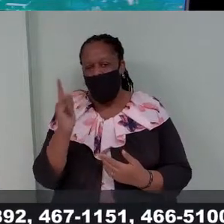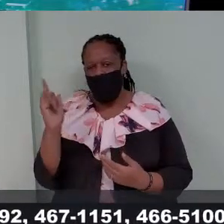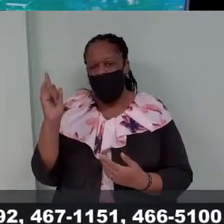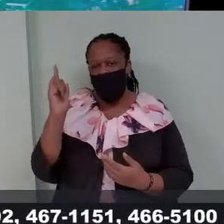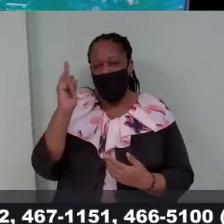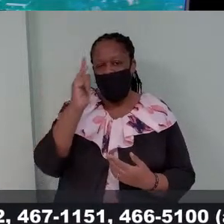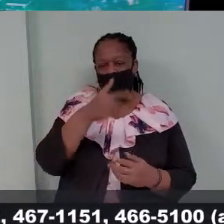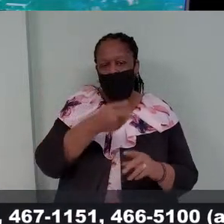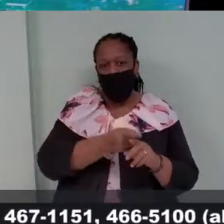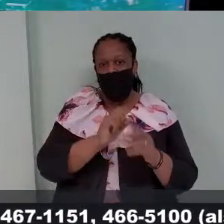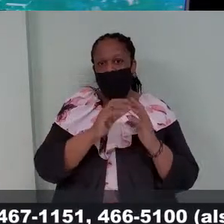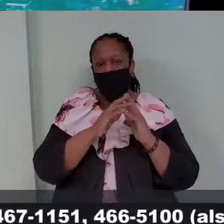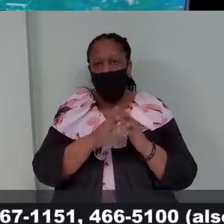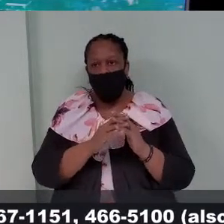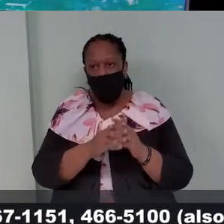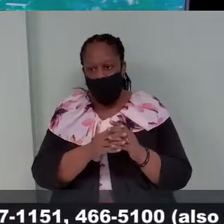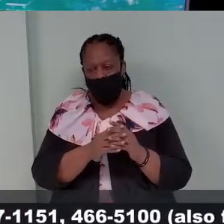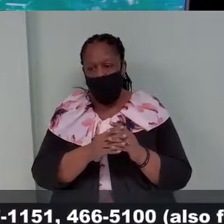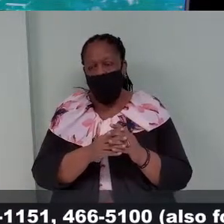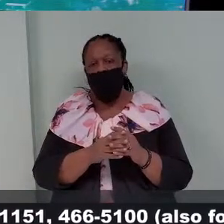flight, that is the